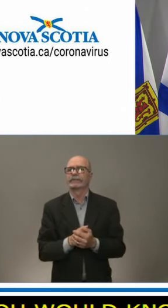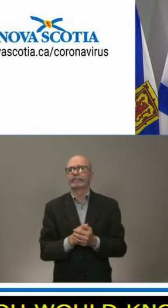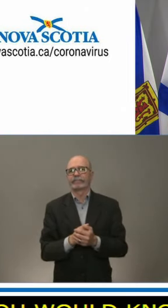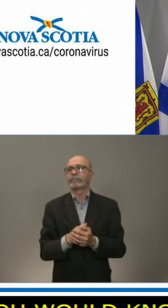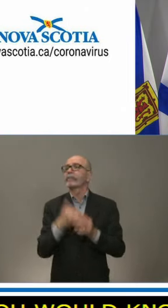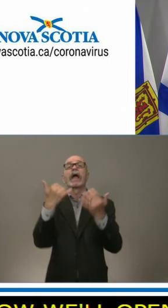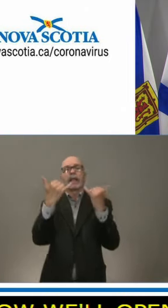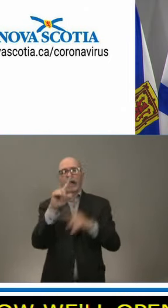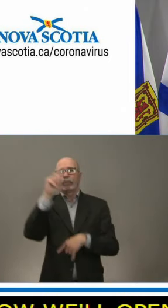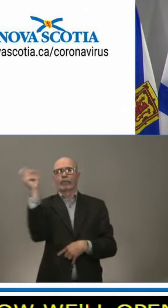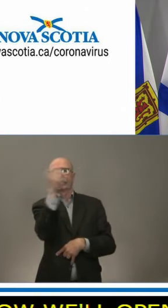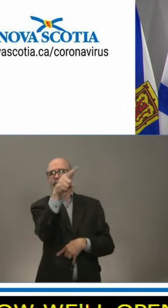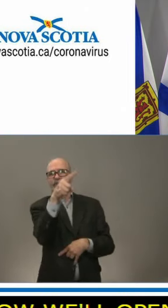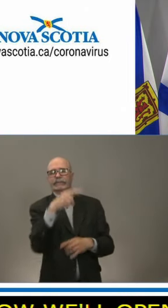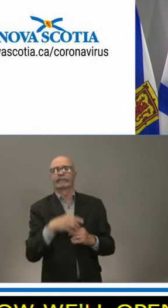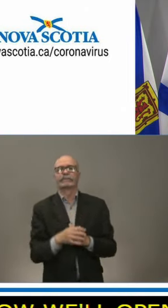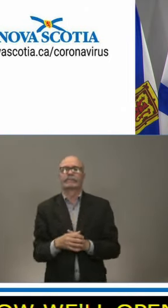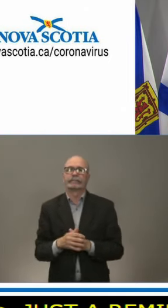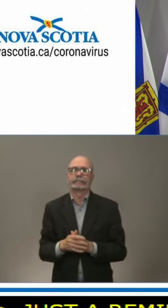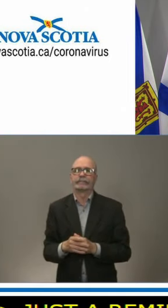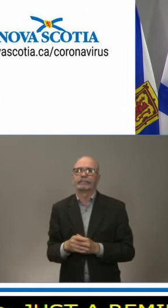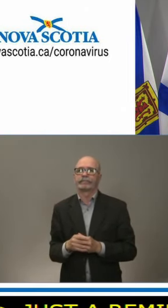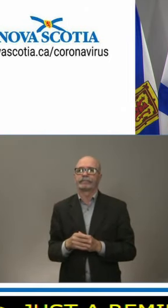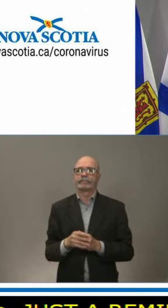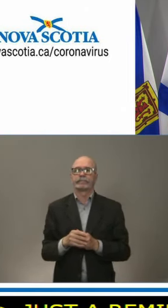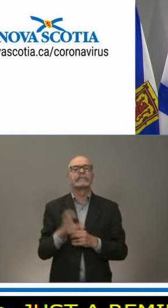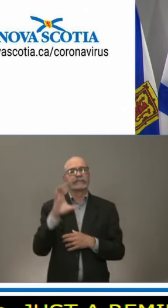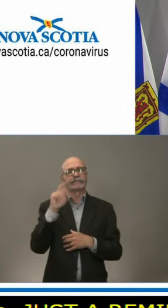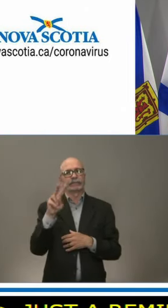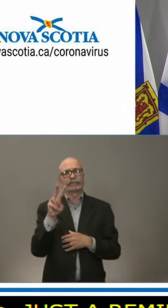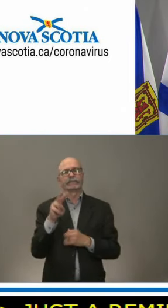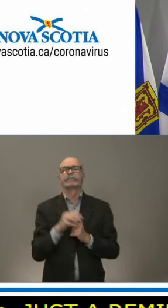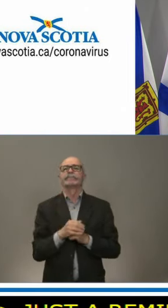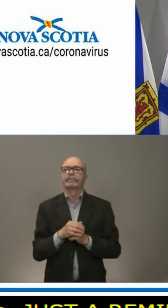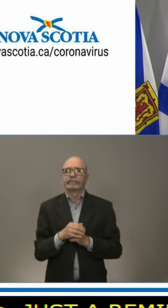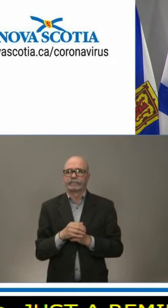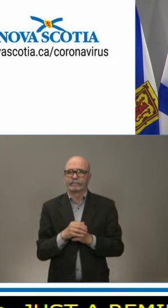today. First question will go to CTV Natasha Pace.